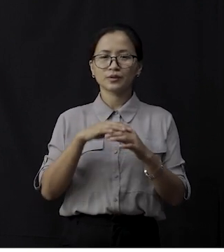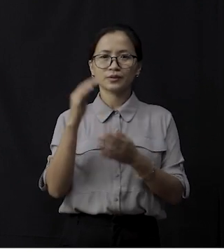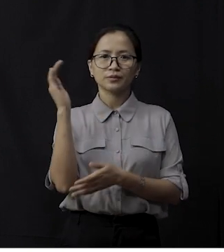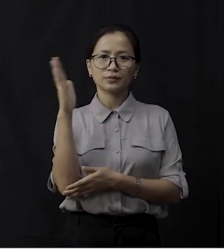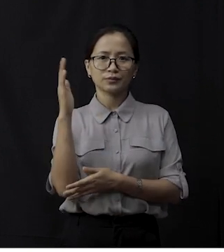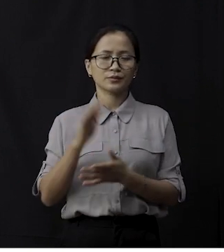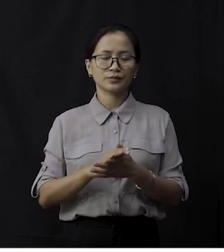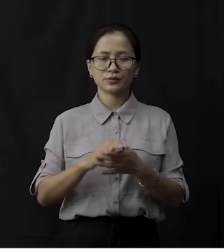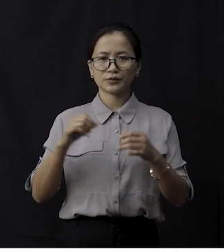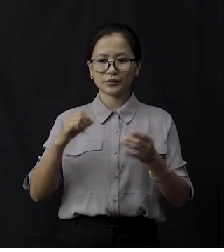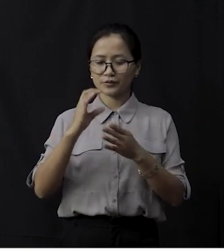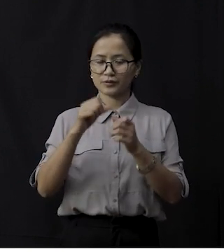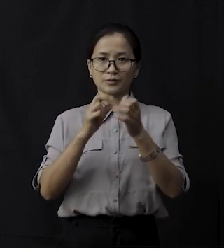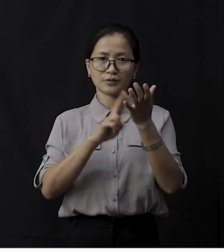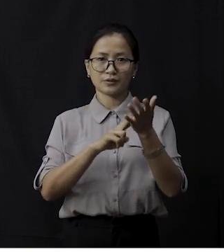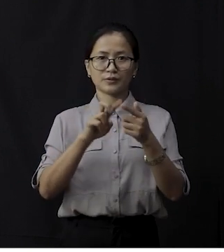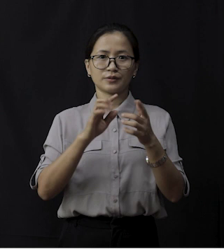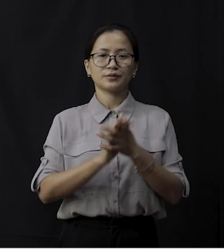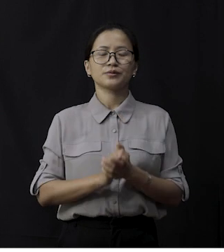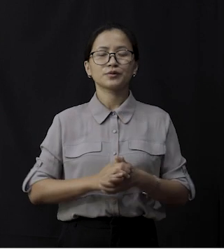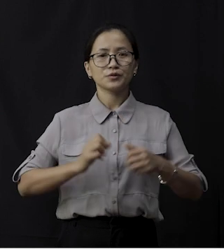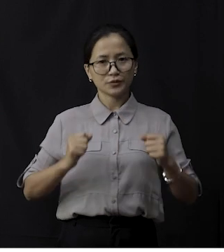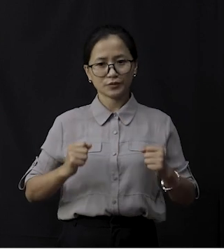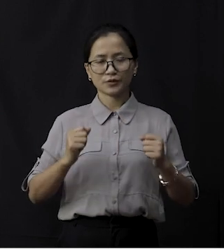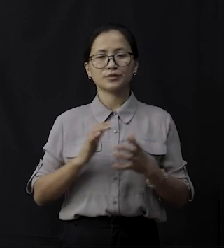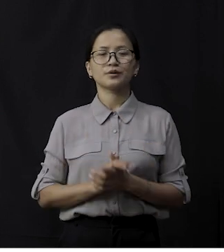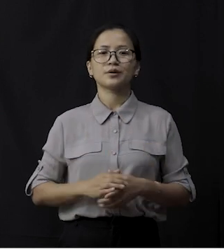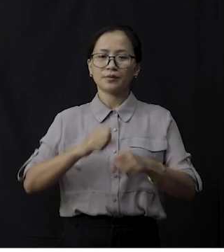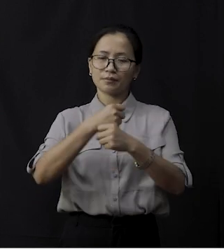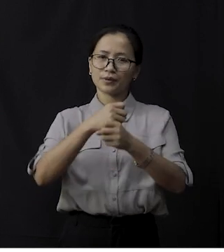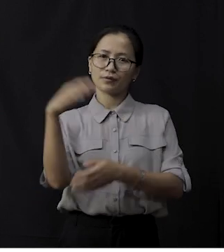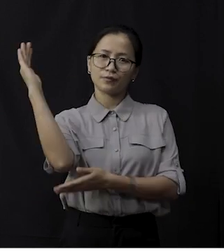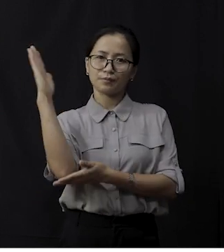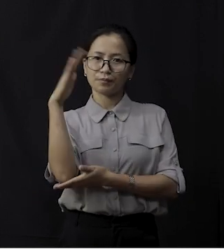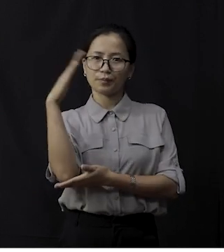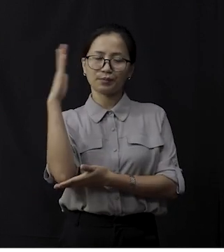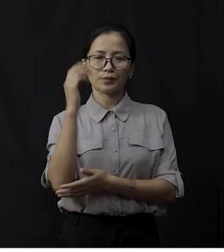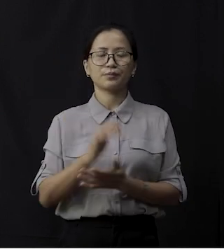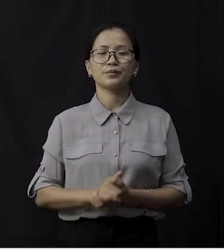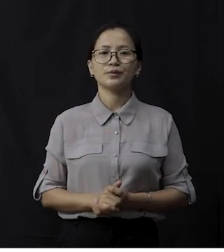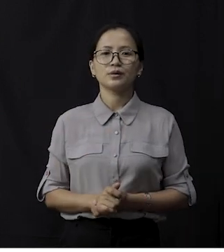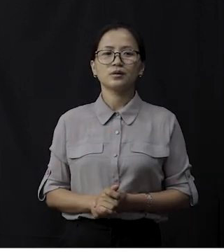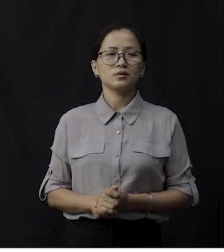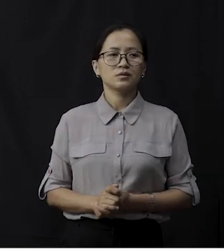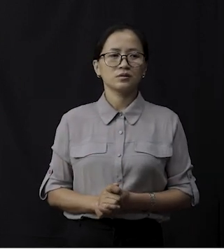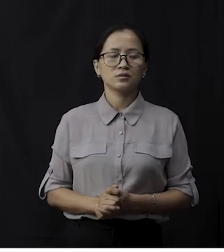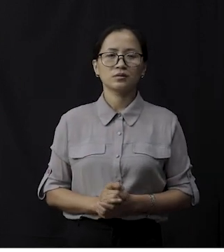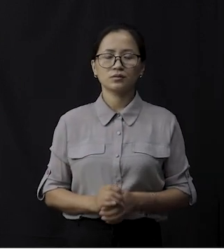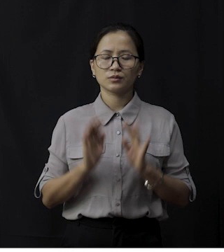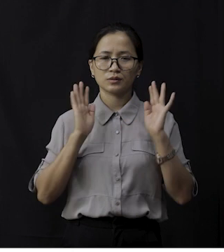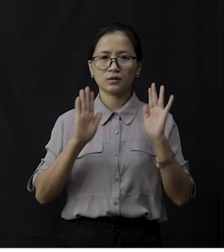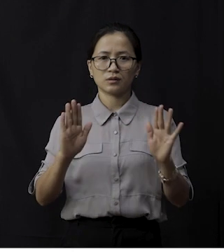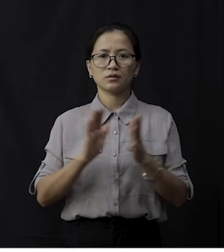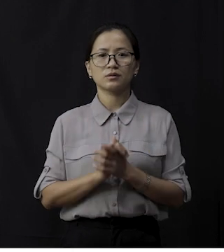wicker chair, the cane chair. This is called a wicker chair, made of bamboo. The cane, right? Then we